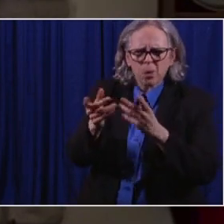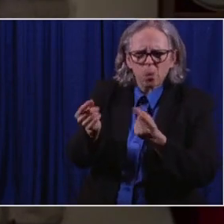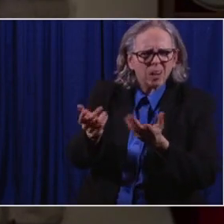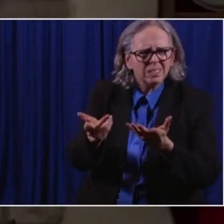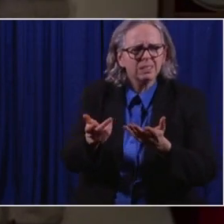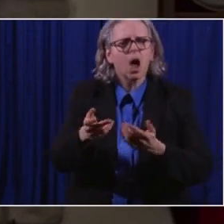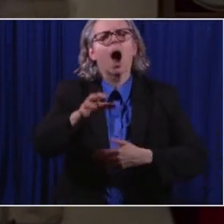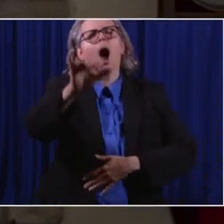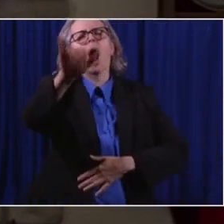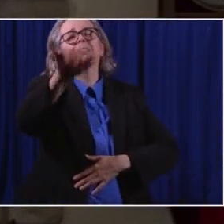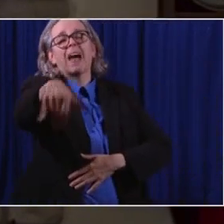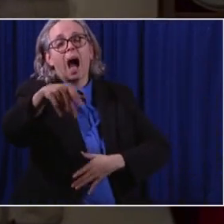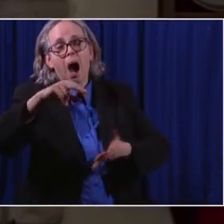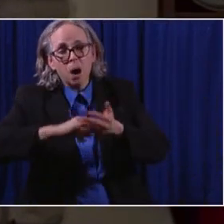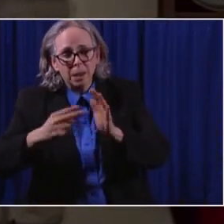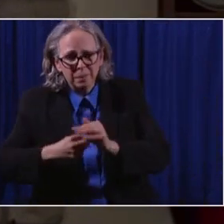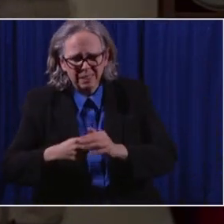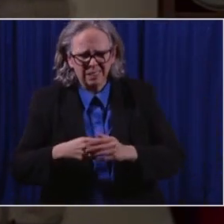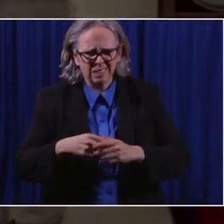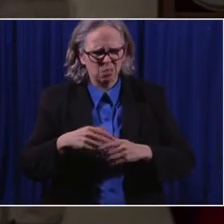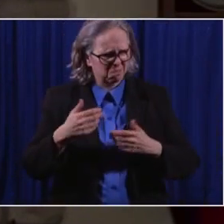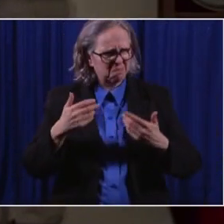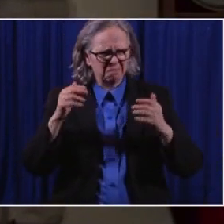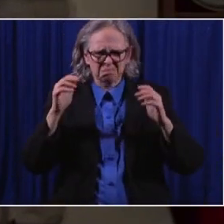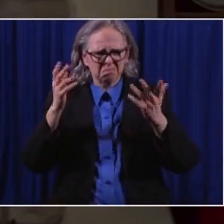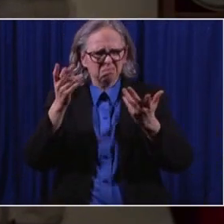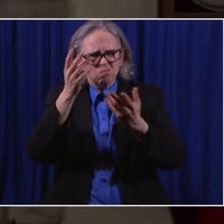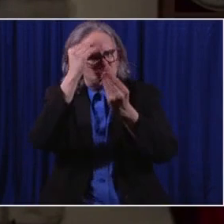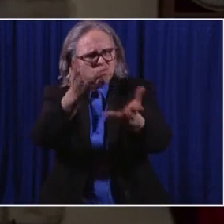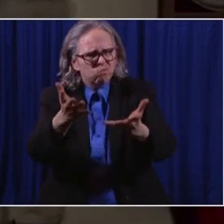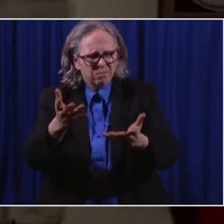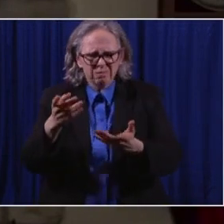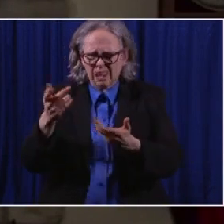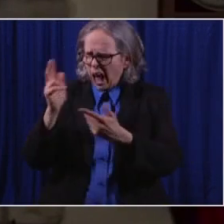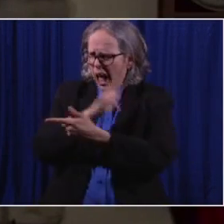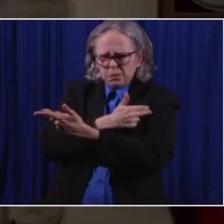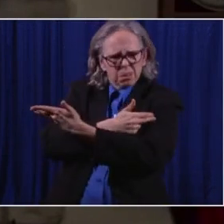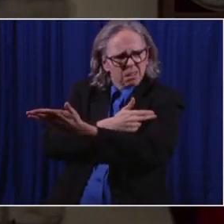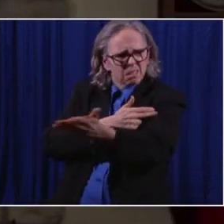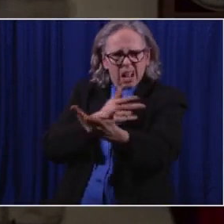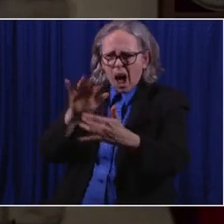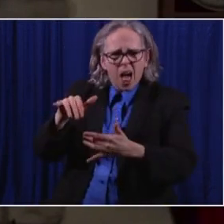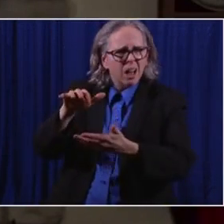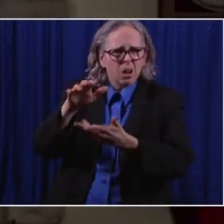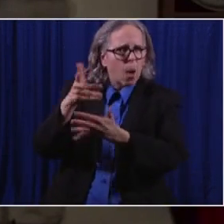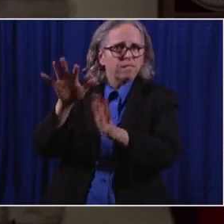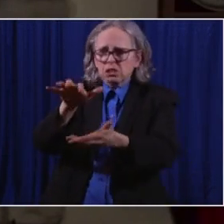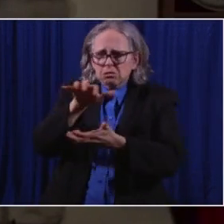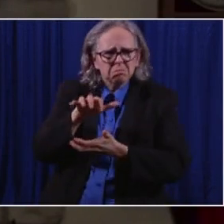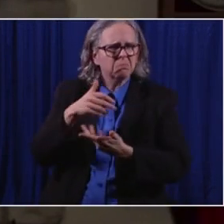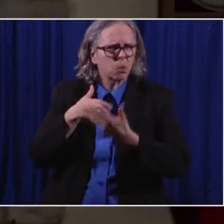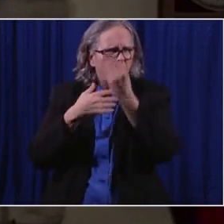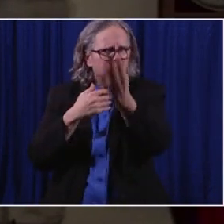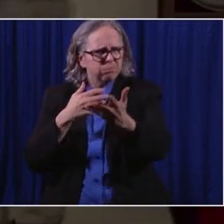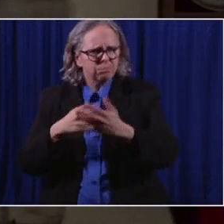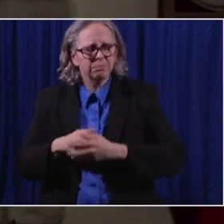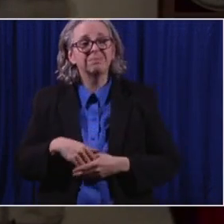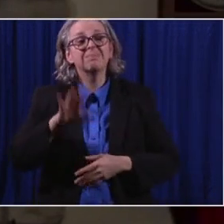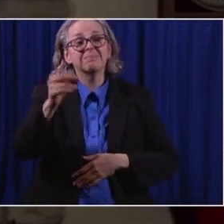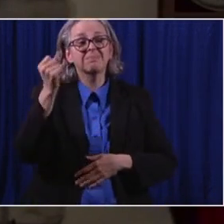tell you, what hospitals are supposed to be getting them. And, we went through the first week